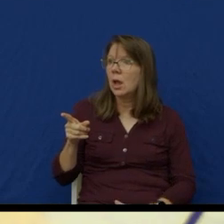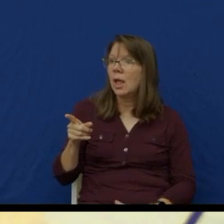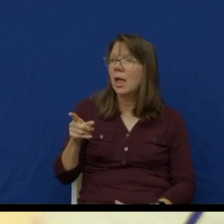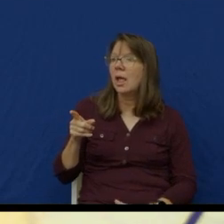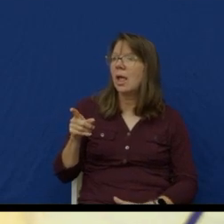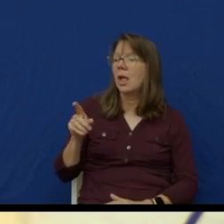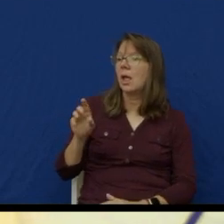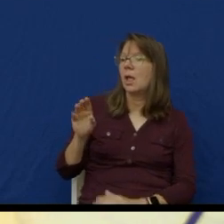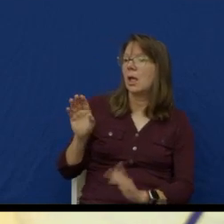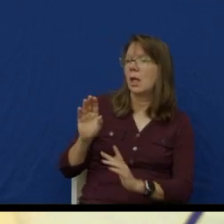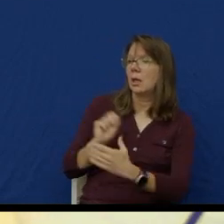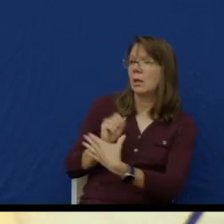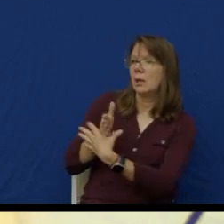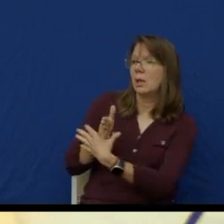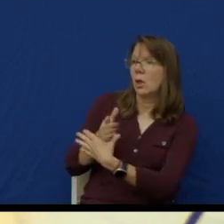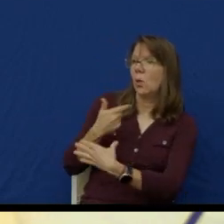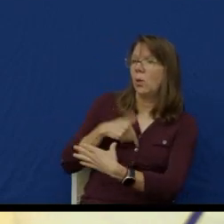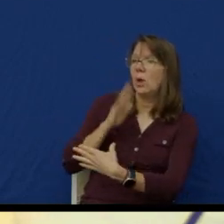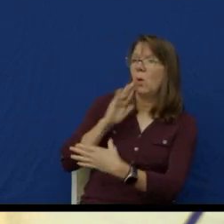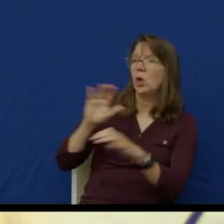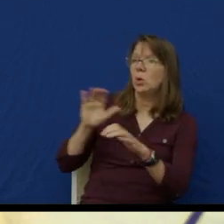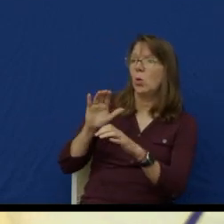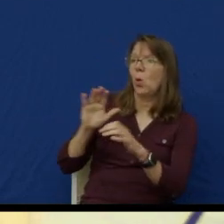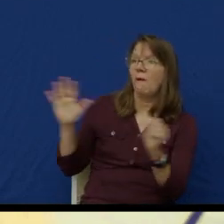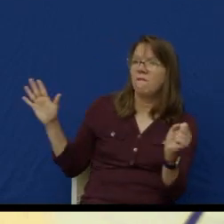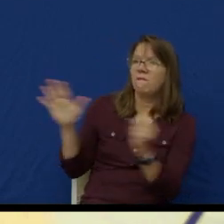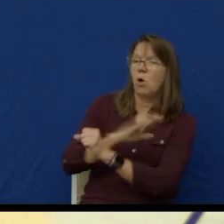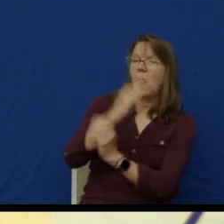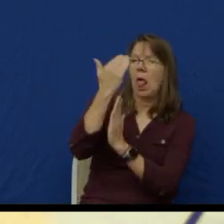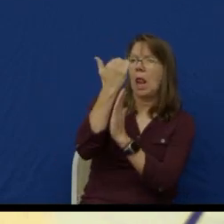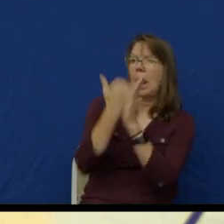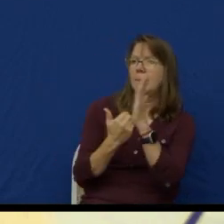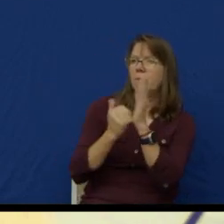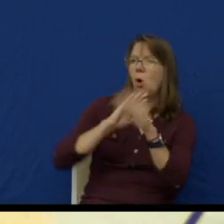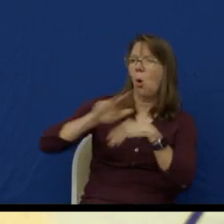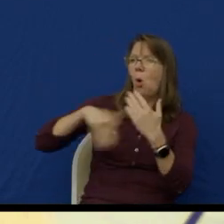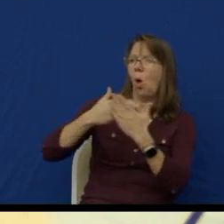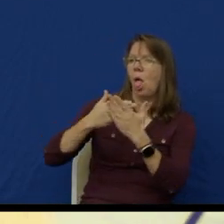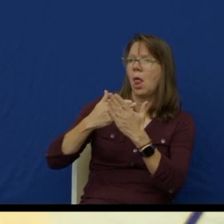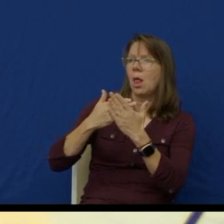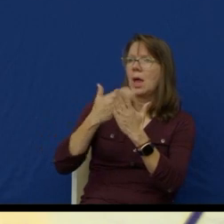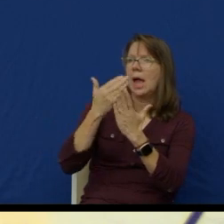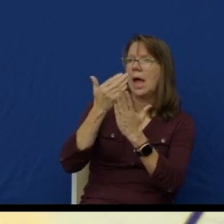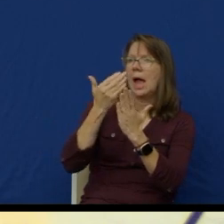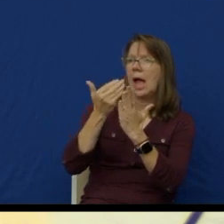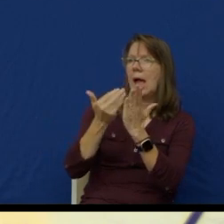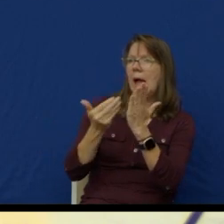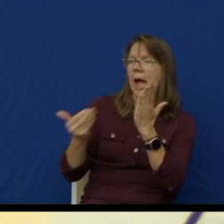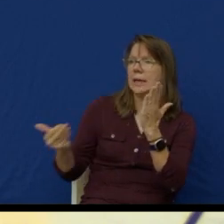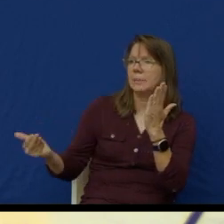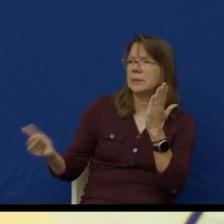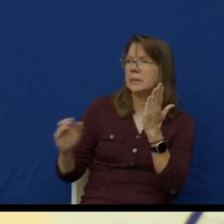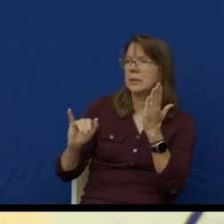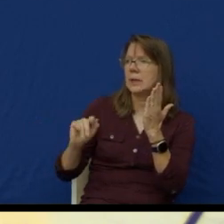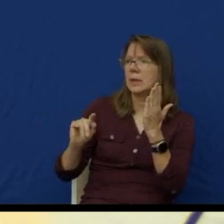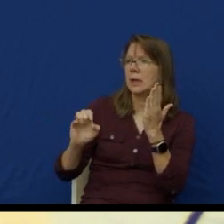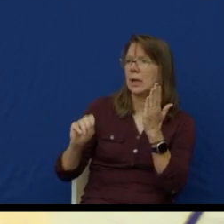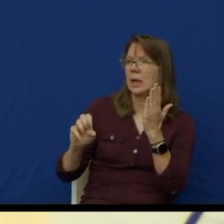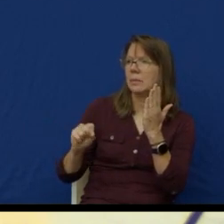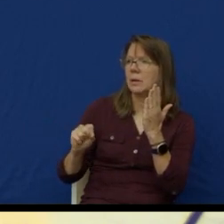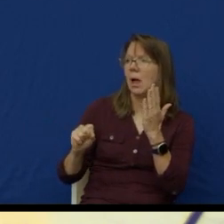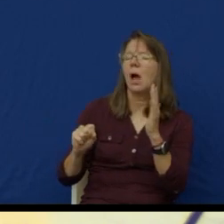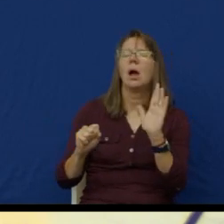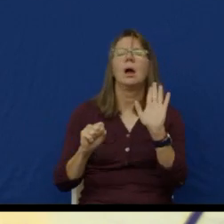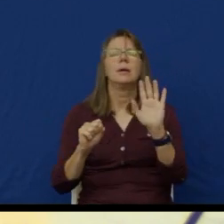as a full slate of all the items, so we won't actually have formal Oh, presentations. this is for the that. consent agenda, yes. You're